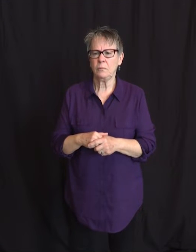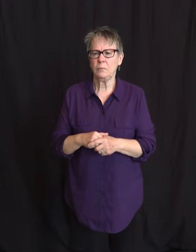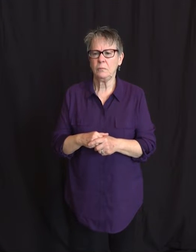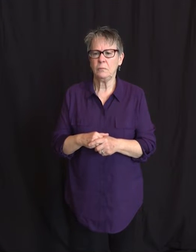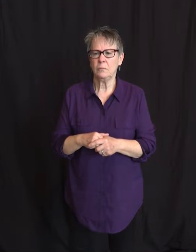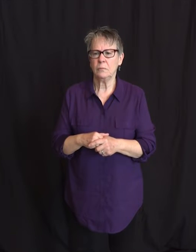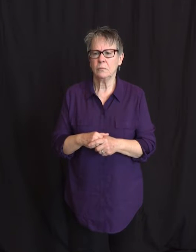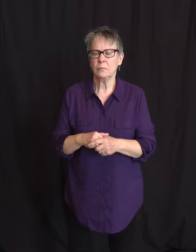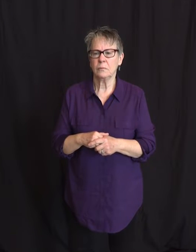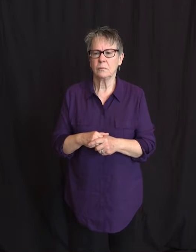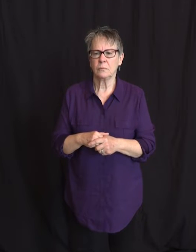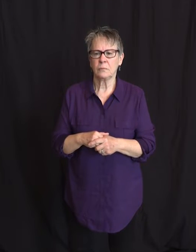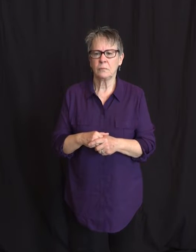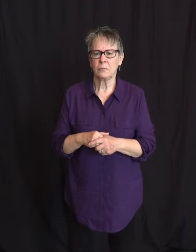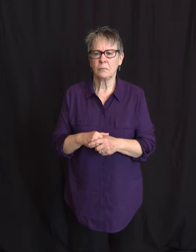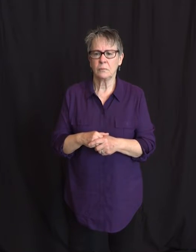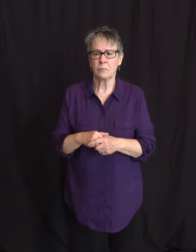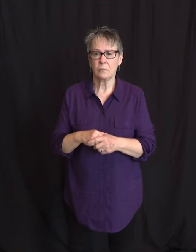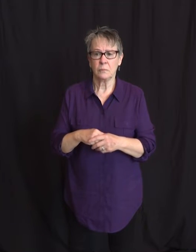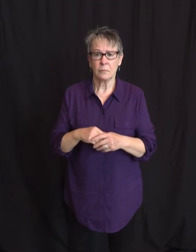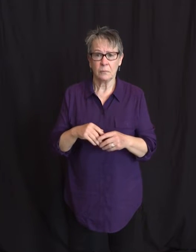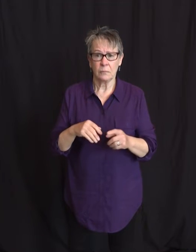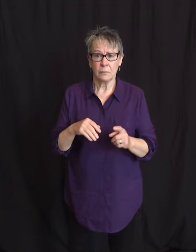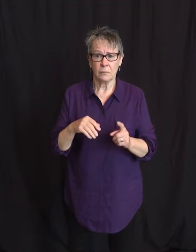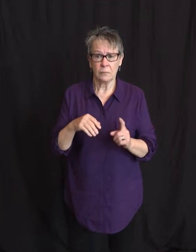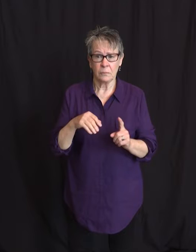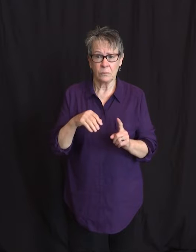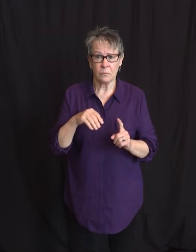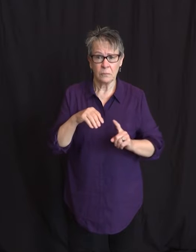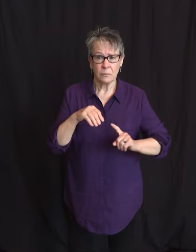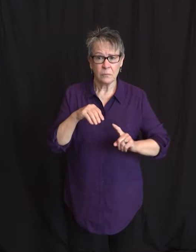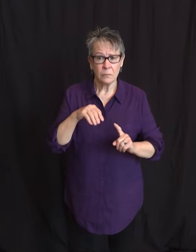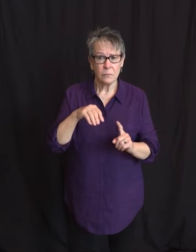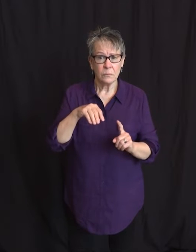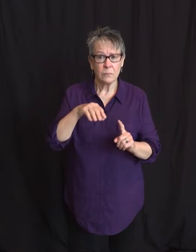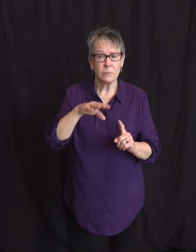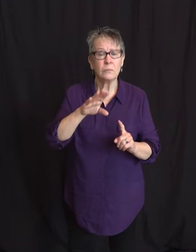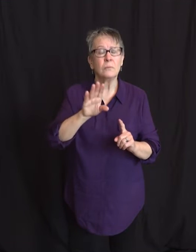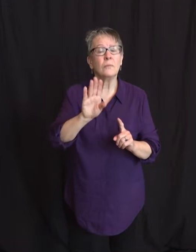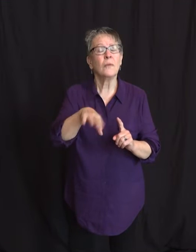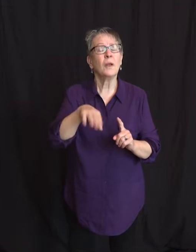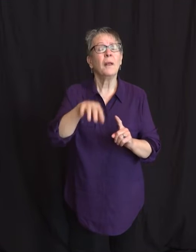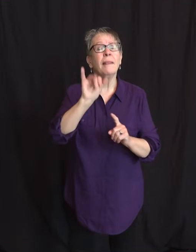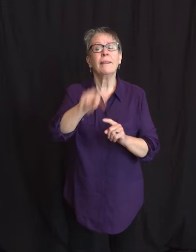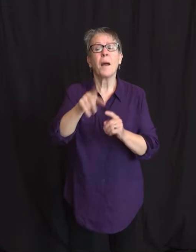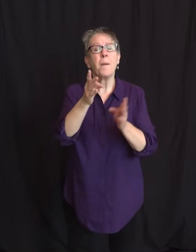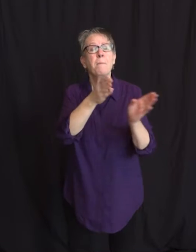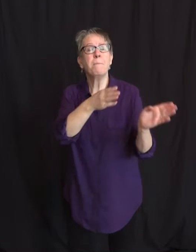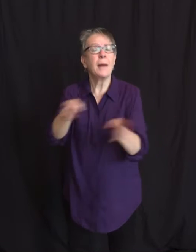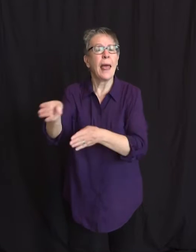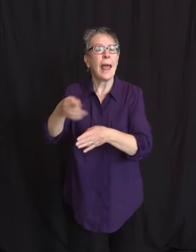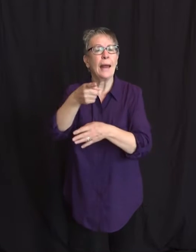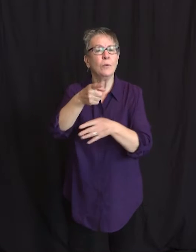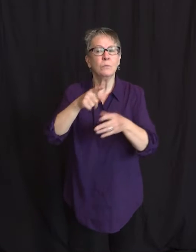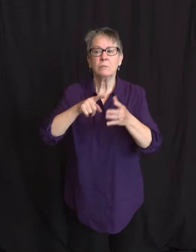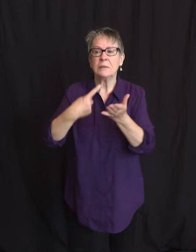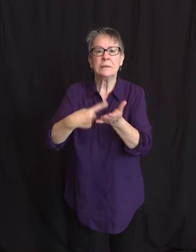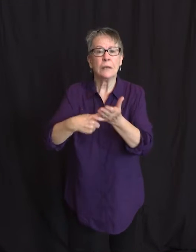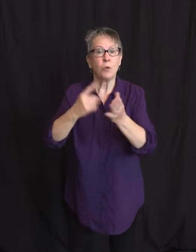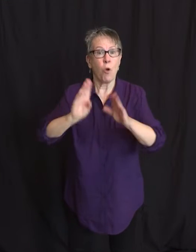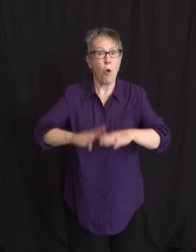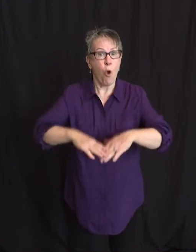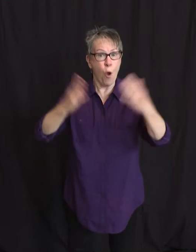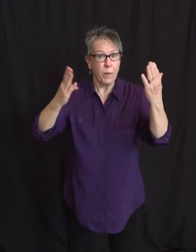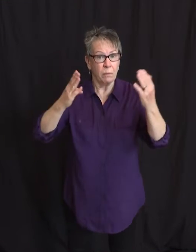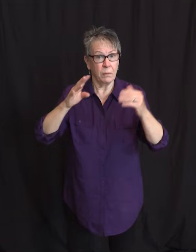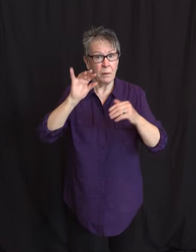what's going to reopen when, will that apply to the state across the board, or will it be a decision made county by county or region by region,